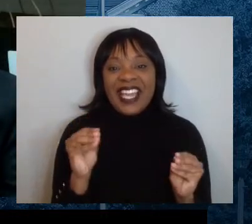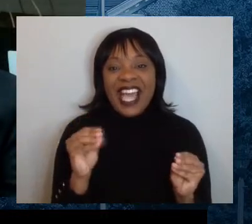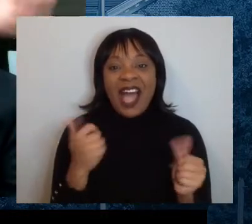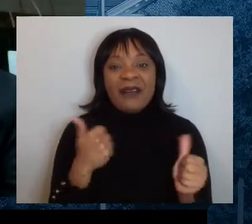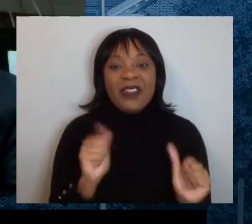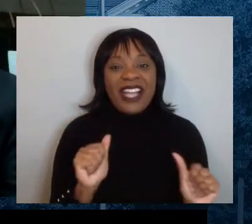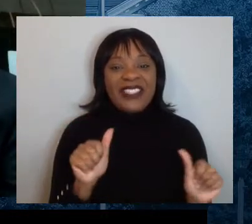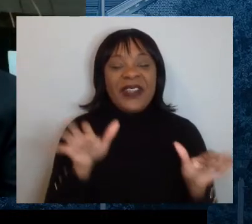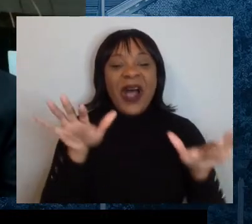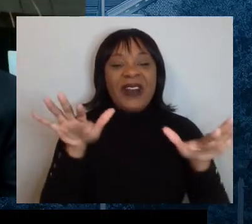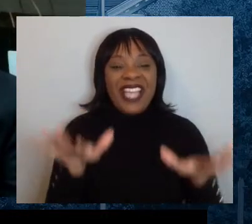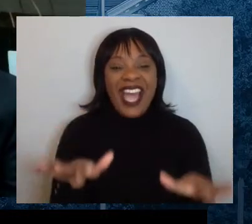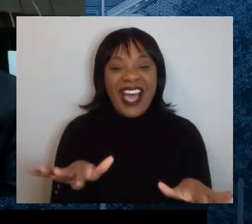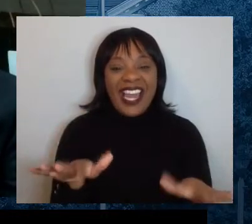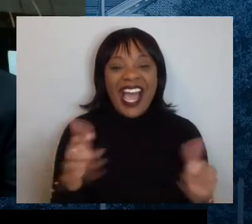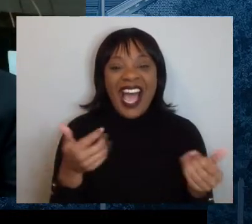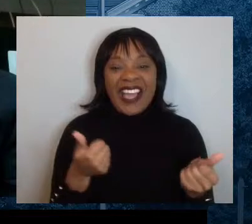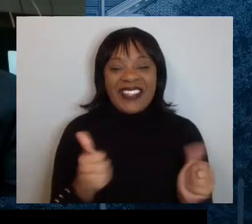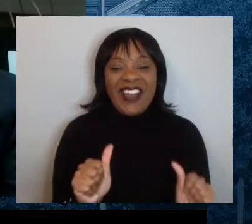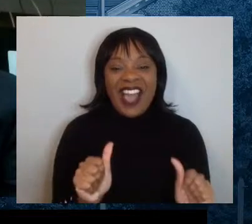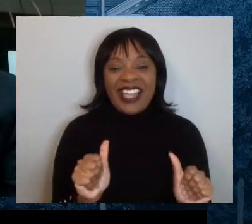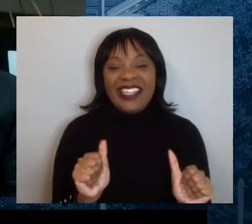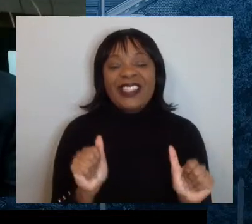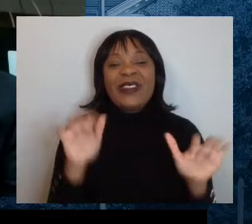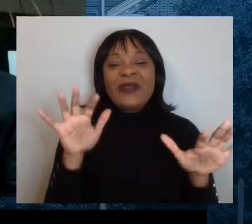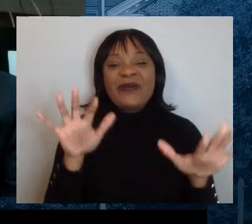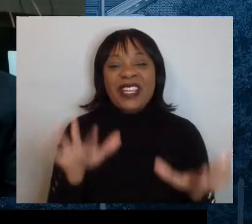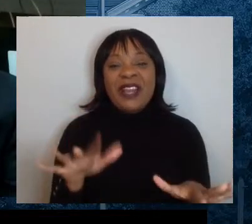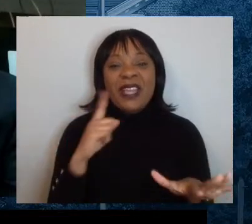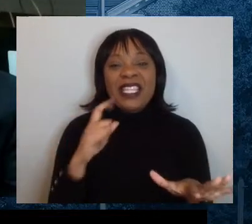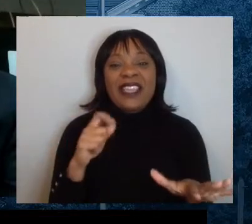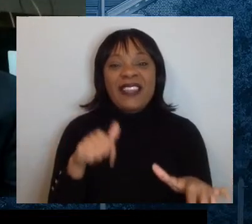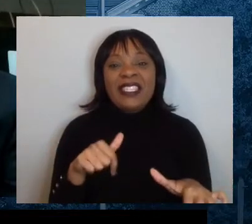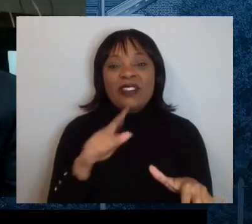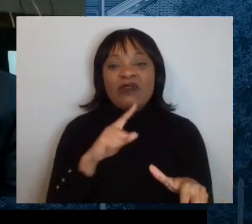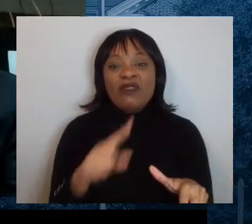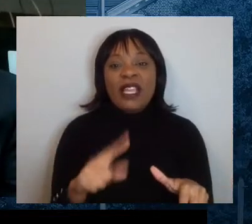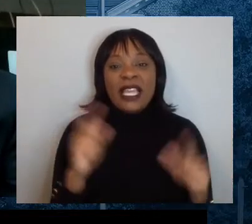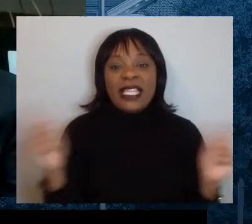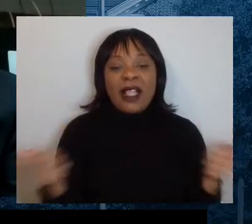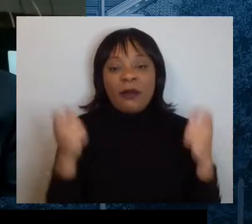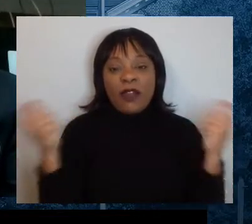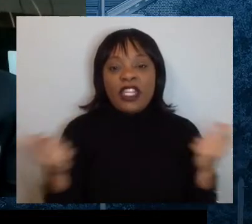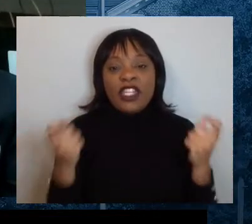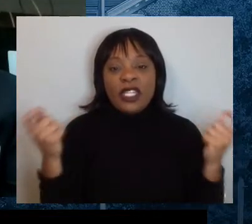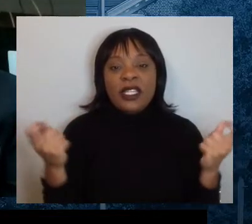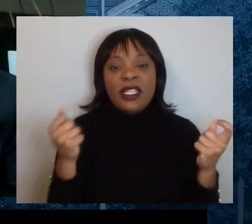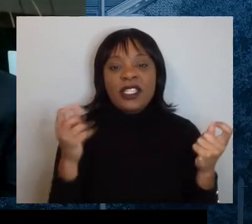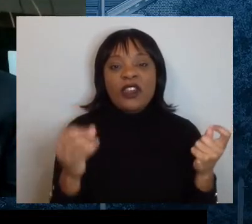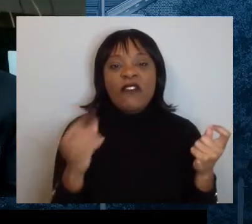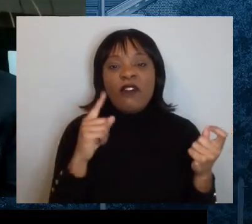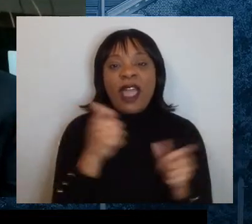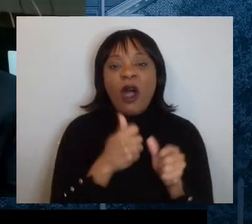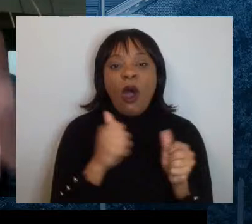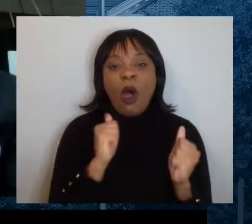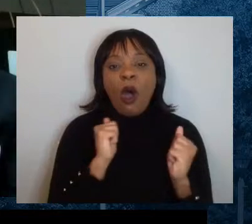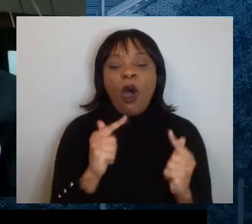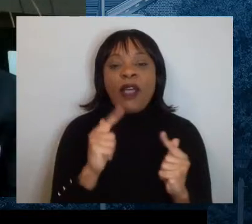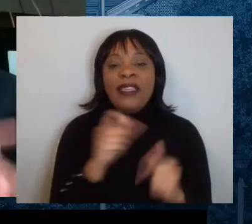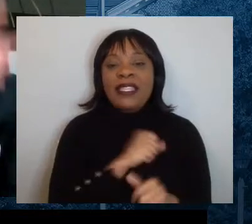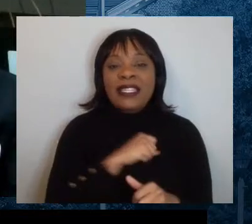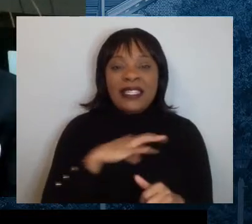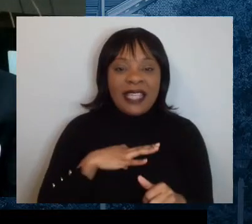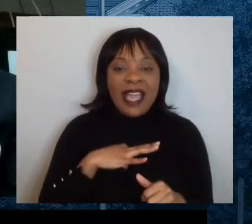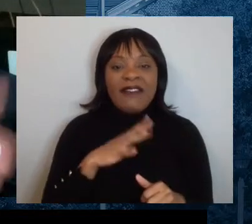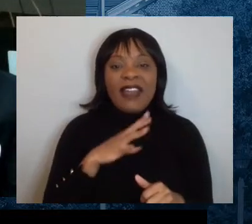down. I'm just trying to bring it down because this is truly a celebration. And so to all of the staff, to all of the